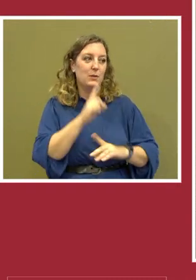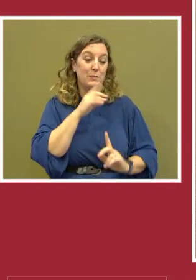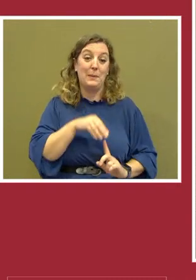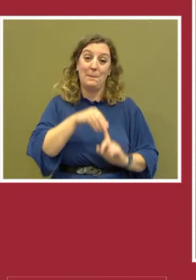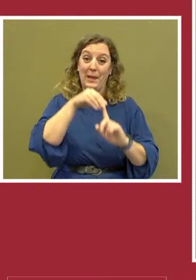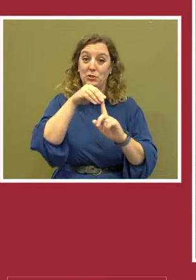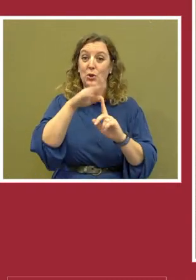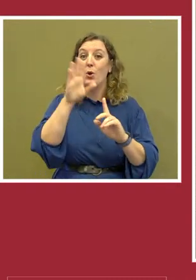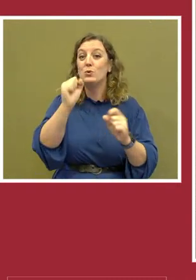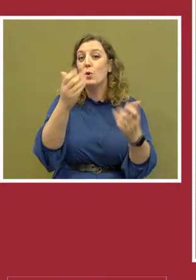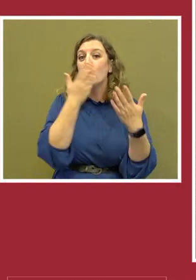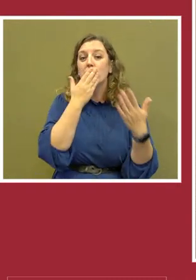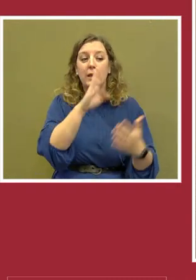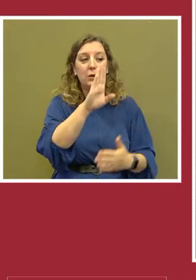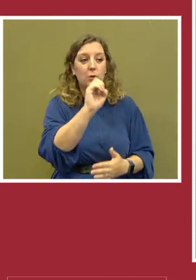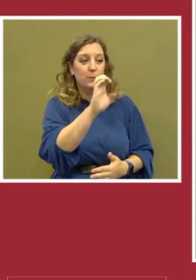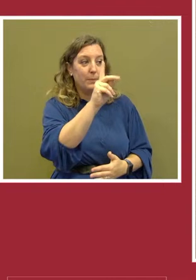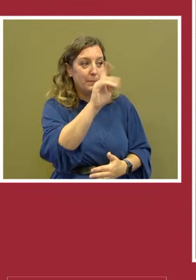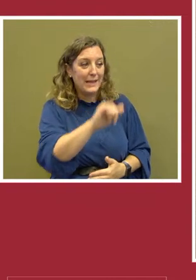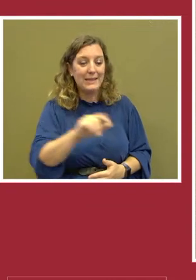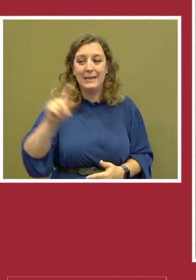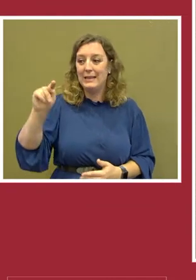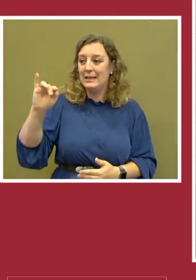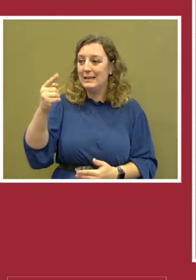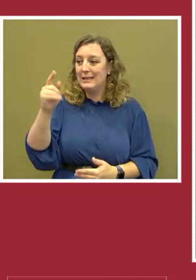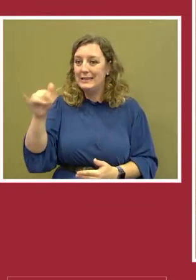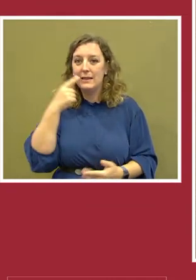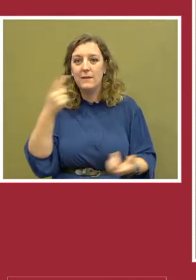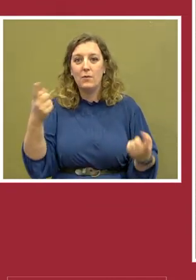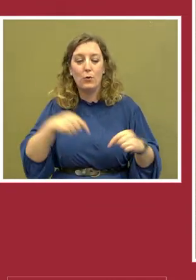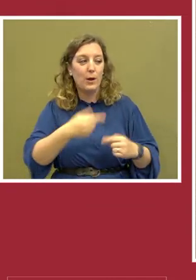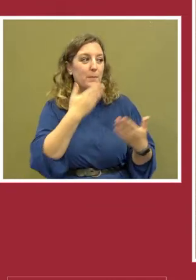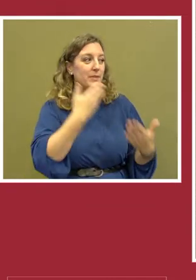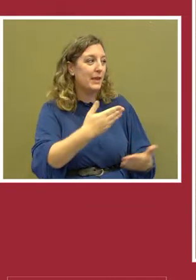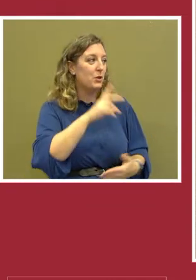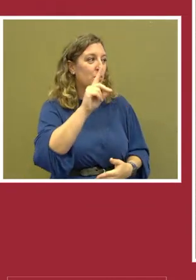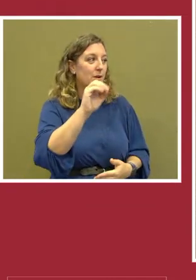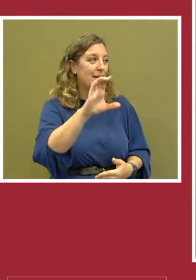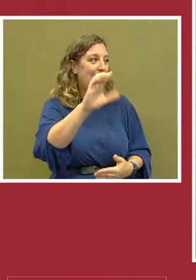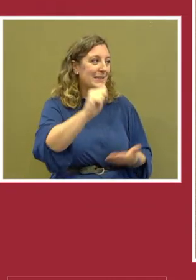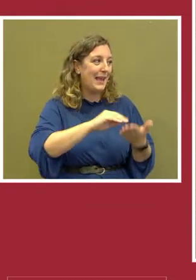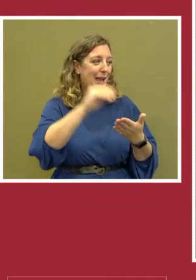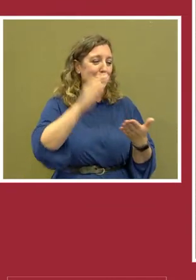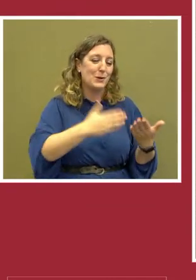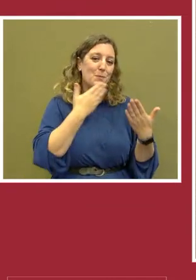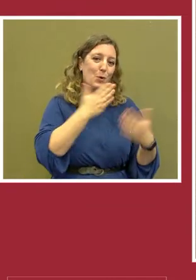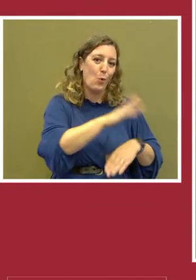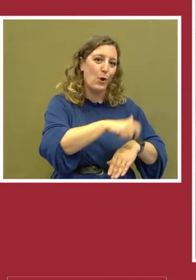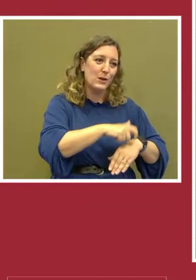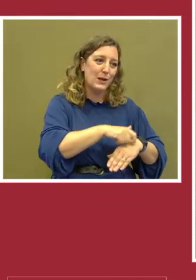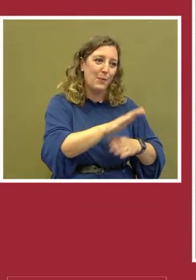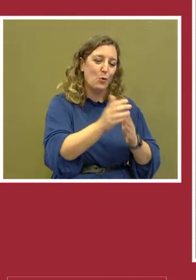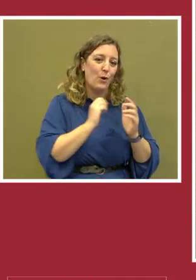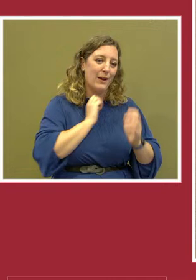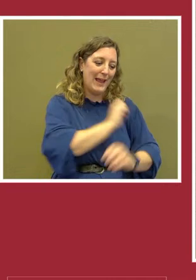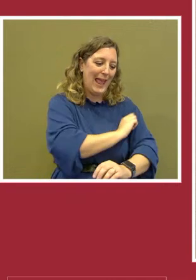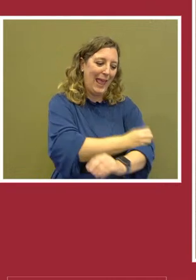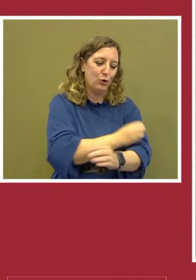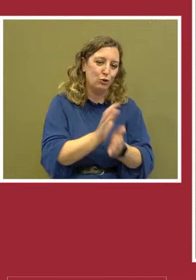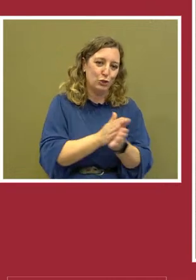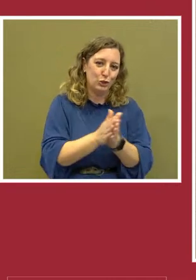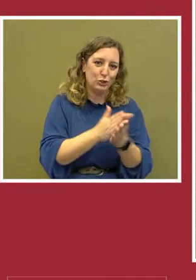So thank you, Becky and Tiggy, for being here, and thank you, DECA students, for being here. We really appreciate your time and your energy. Thank